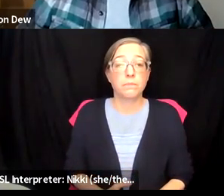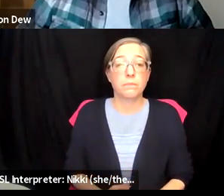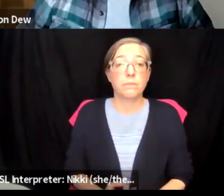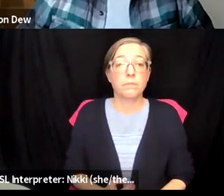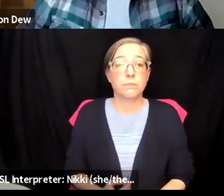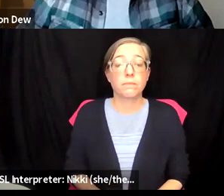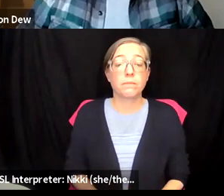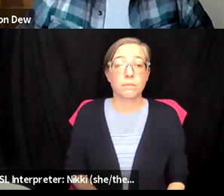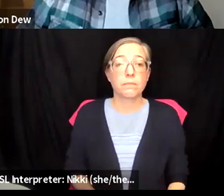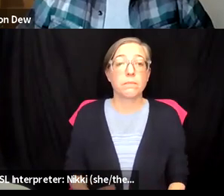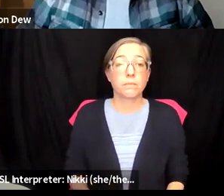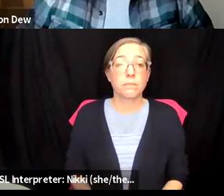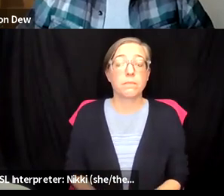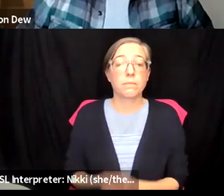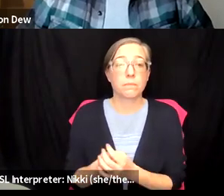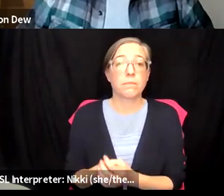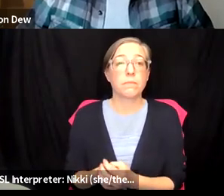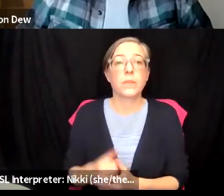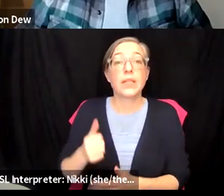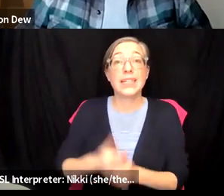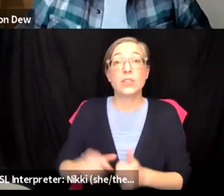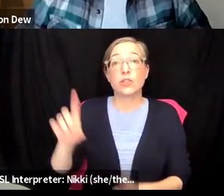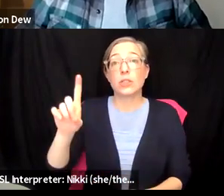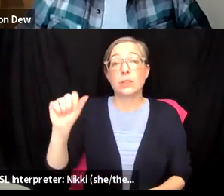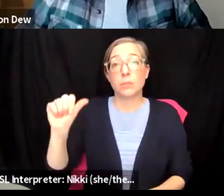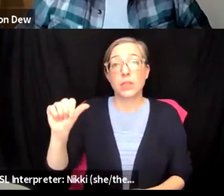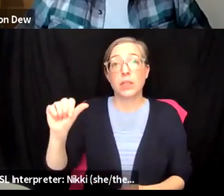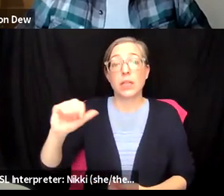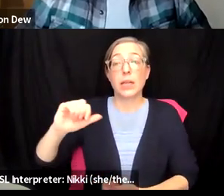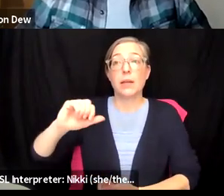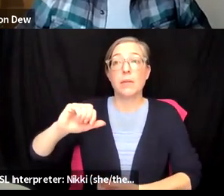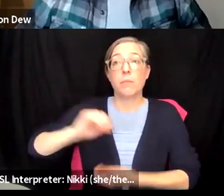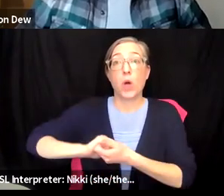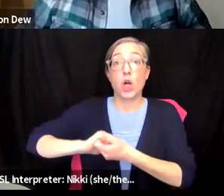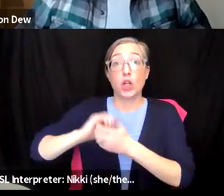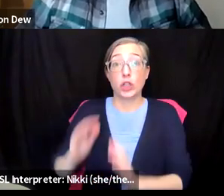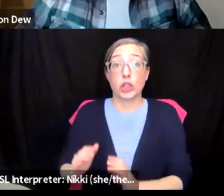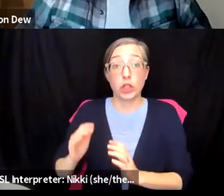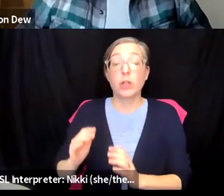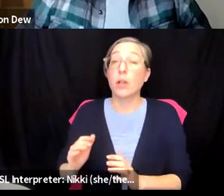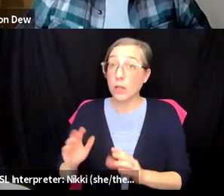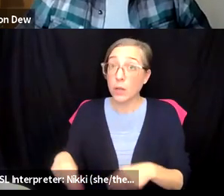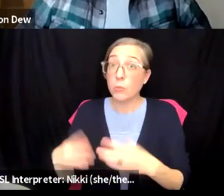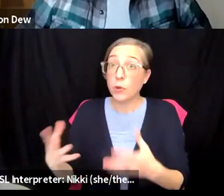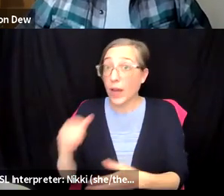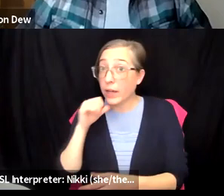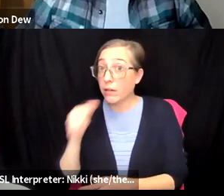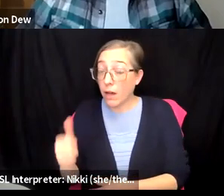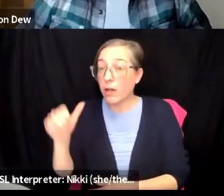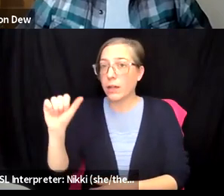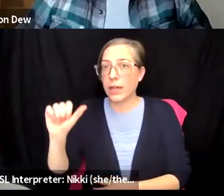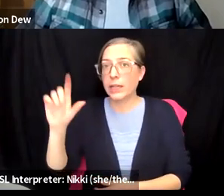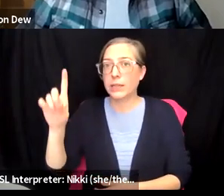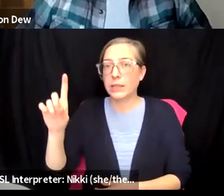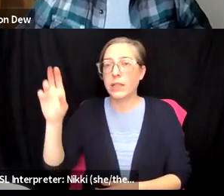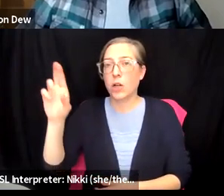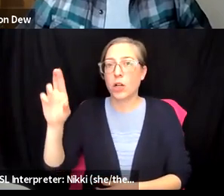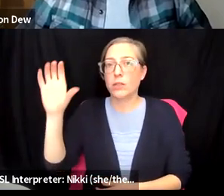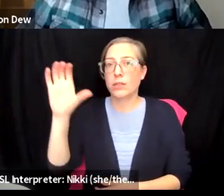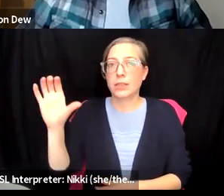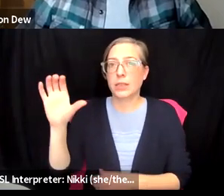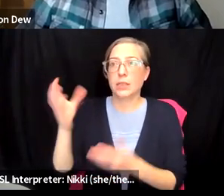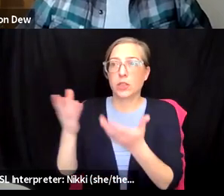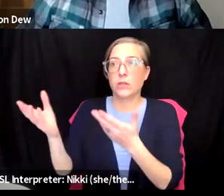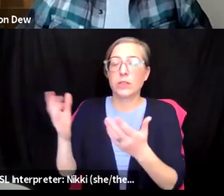partners do provide non-ADRC services. And so I know the focus today is